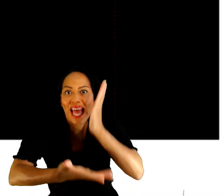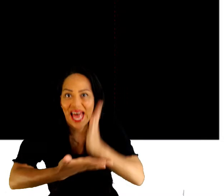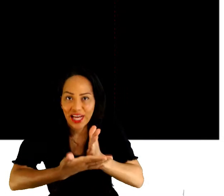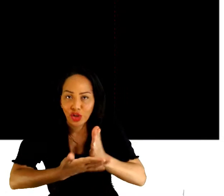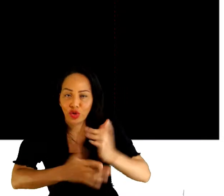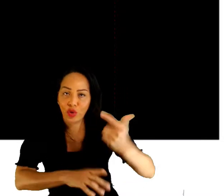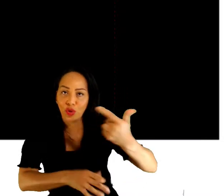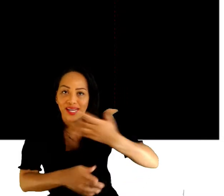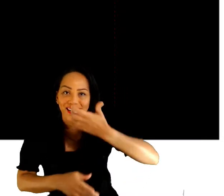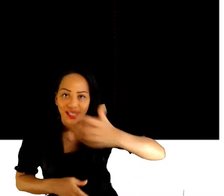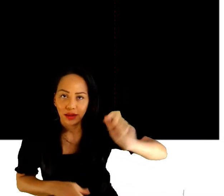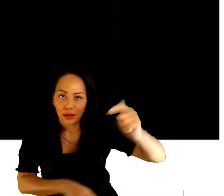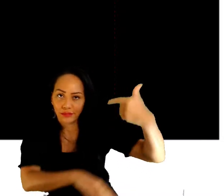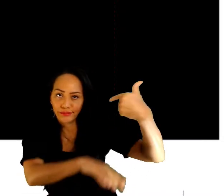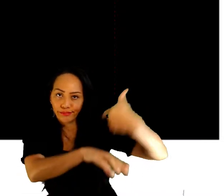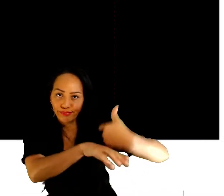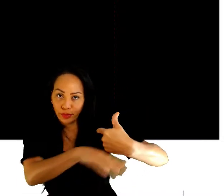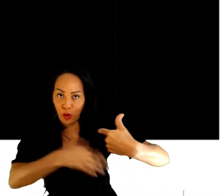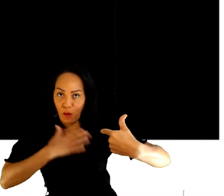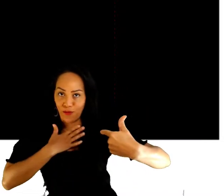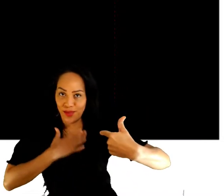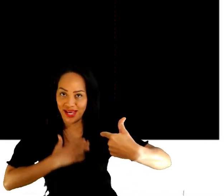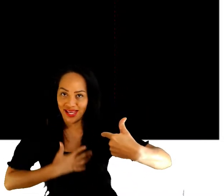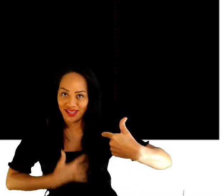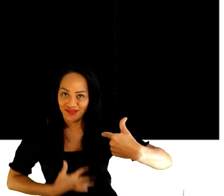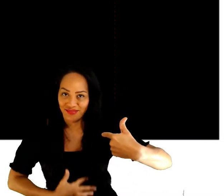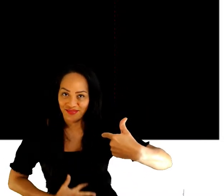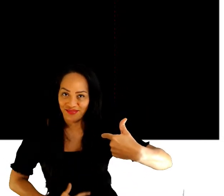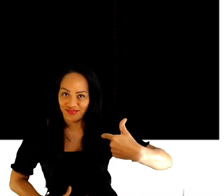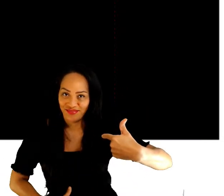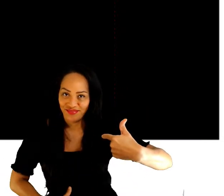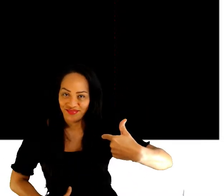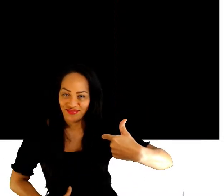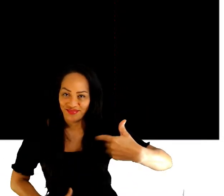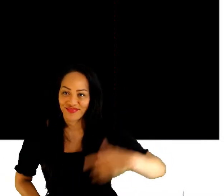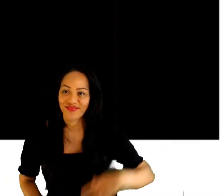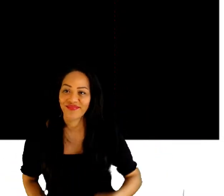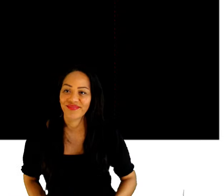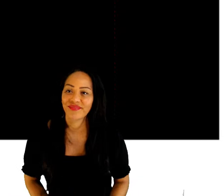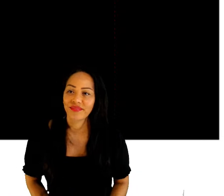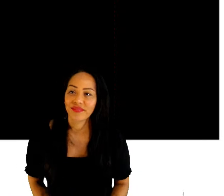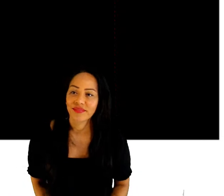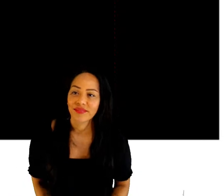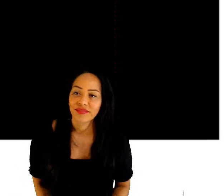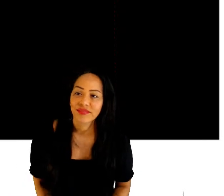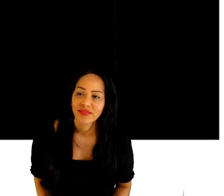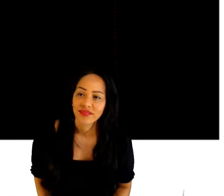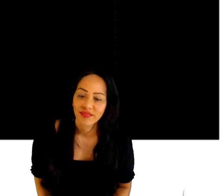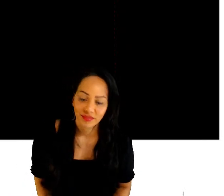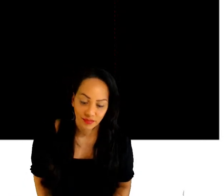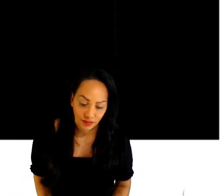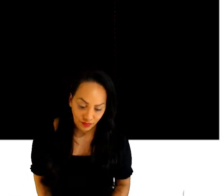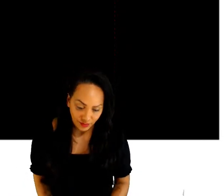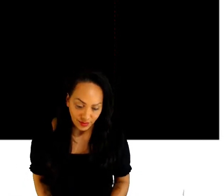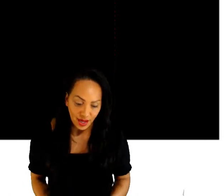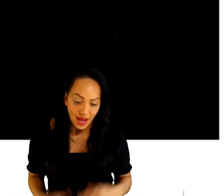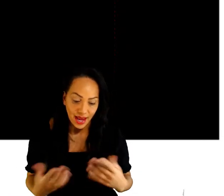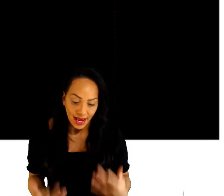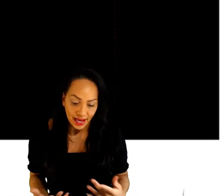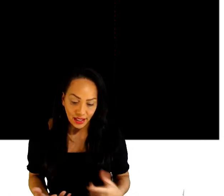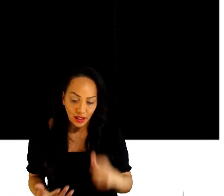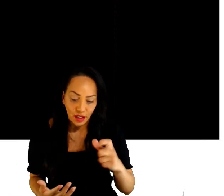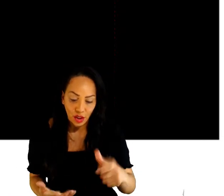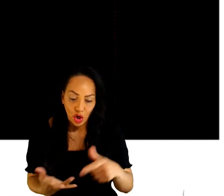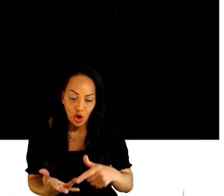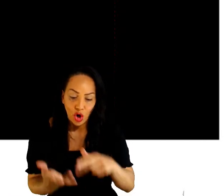example of when we found the fun and the narrative in a gadget quickly is the Kinect, because instantly it became